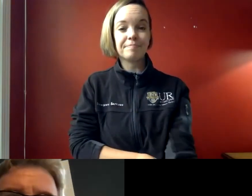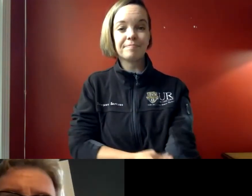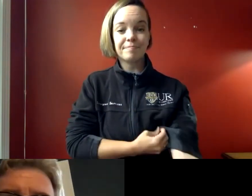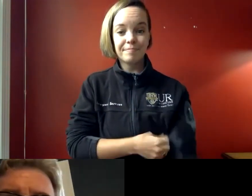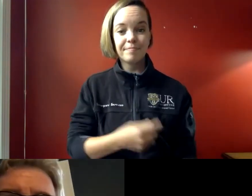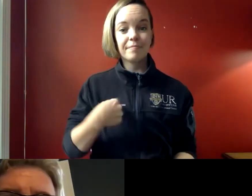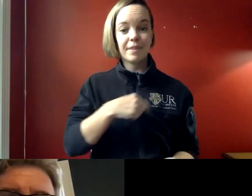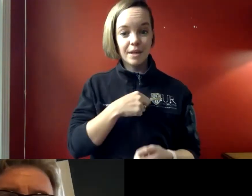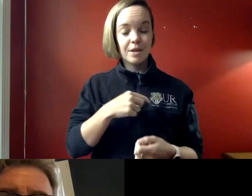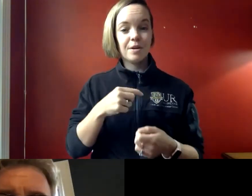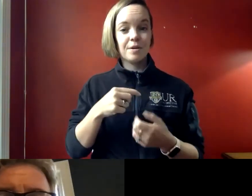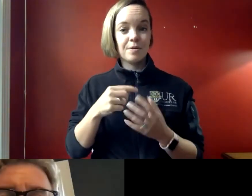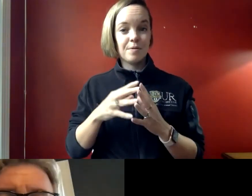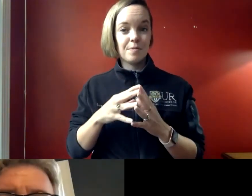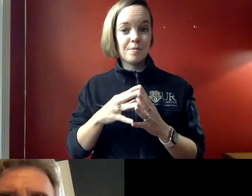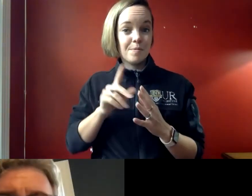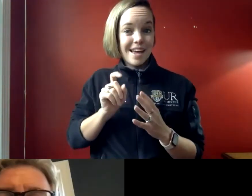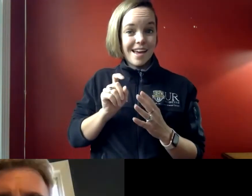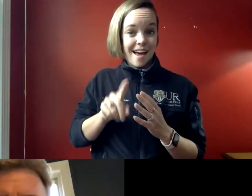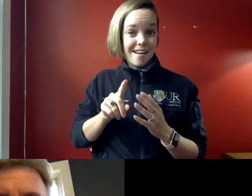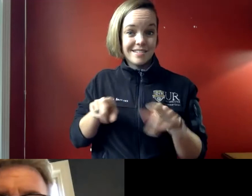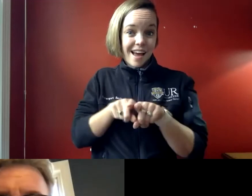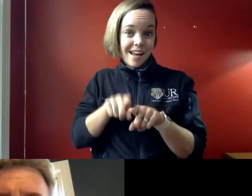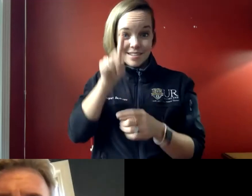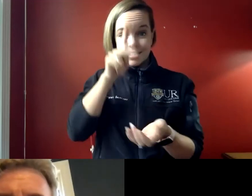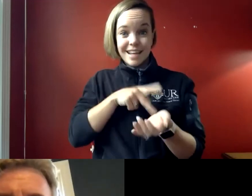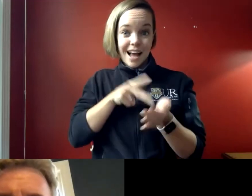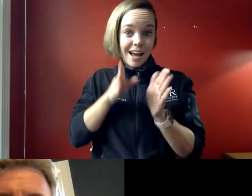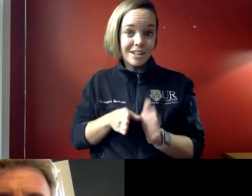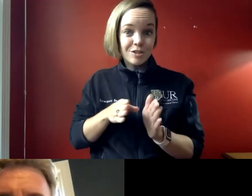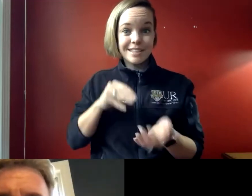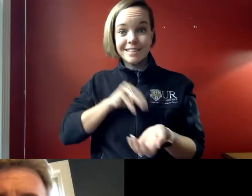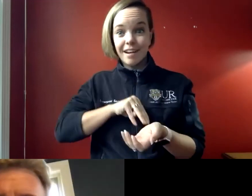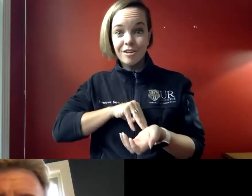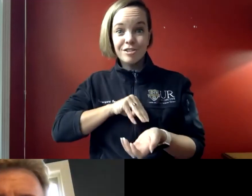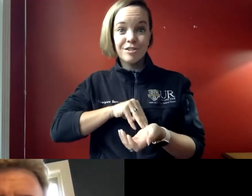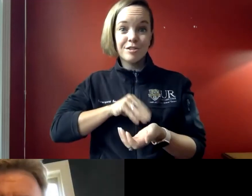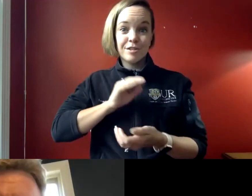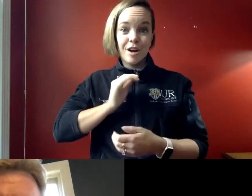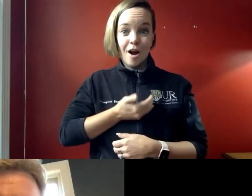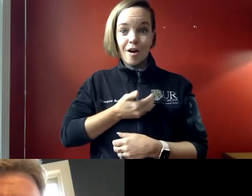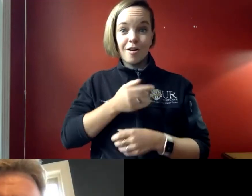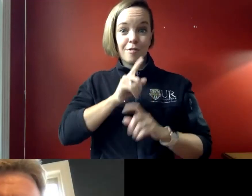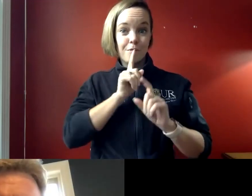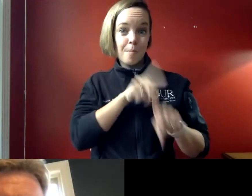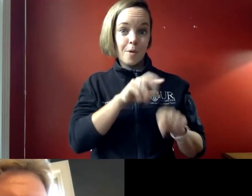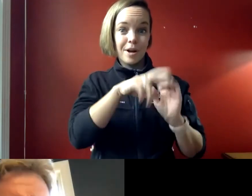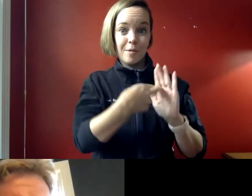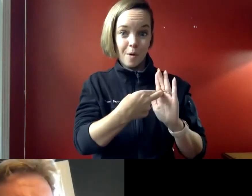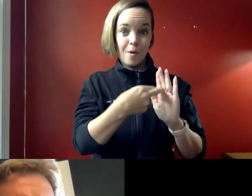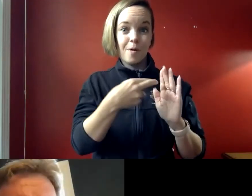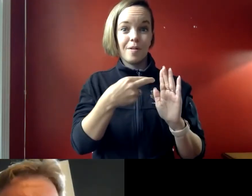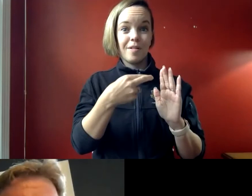about our as psychiatrists, as doctors, our sort of reporting role and limit